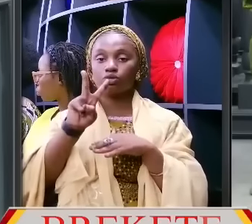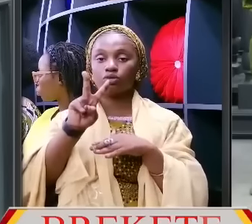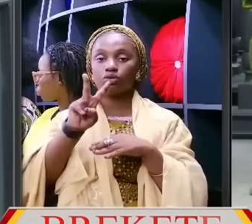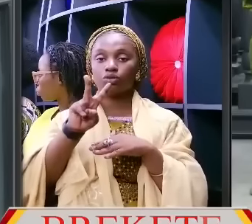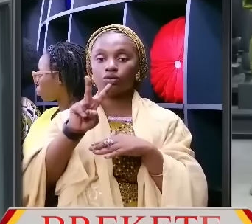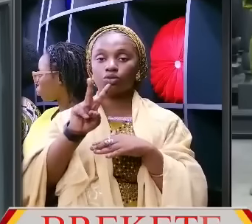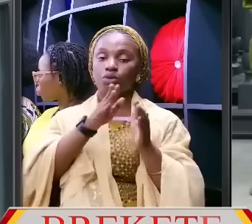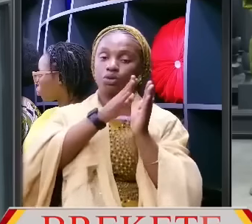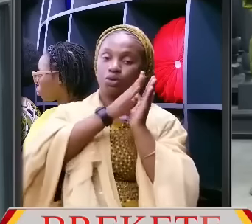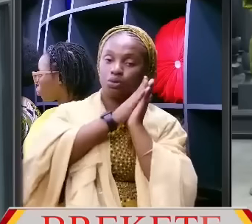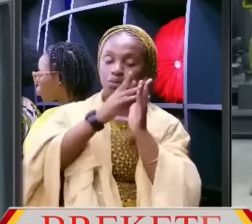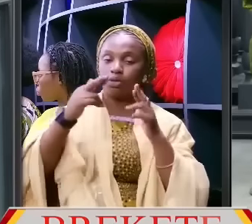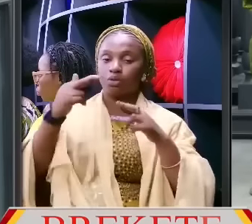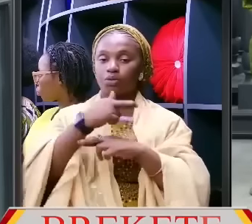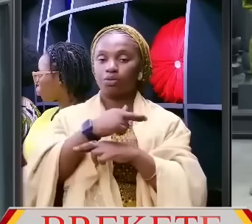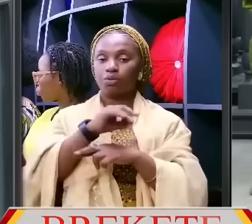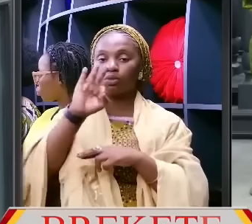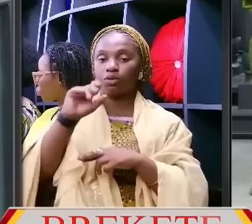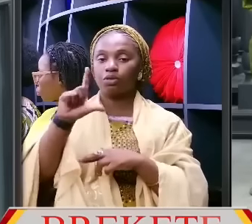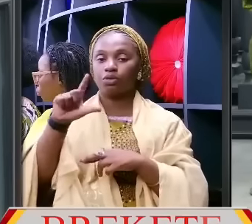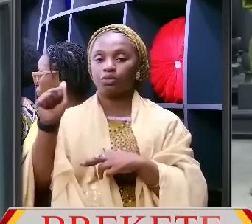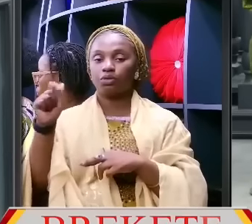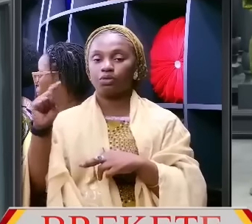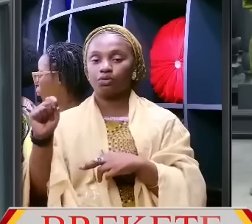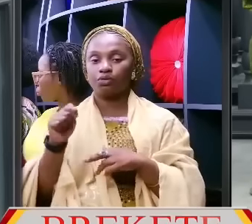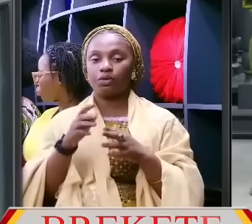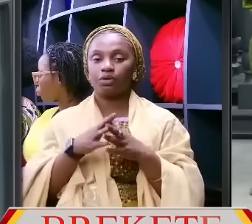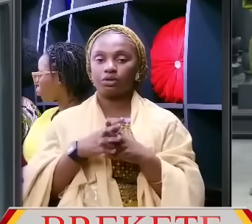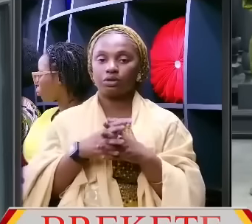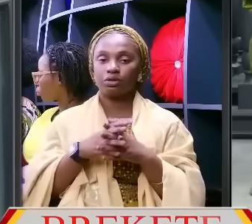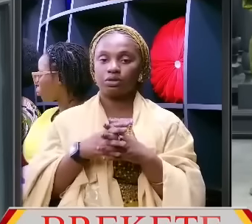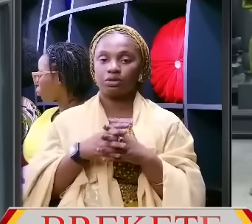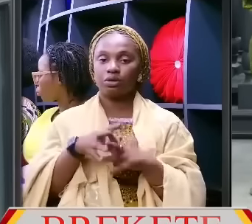two-bedroom flat here. I die.